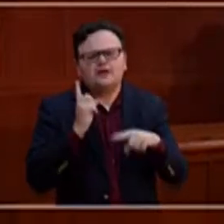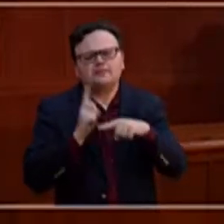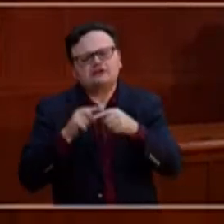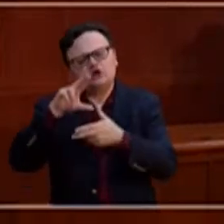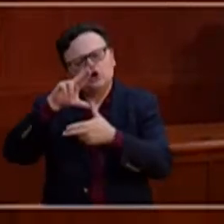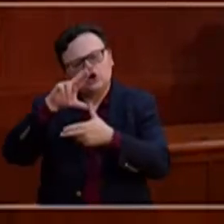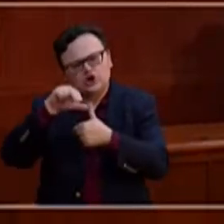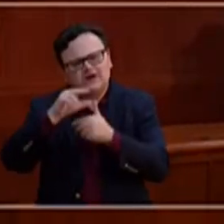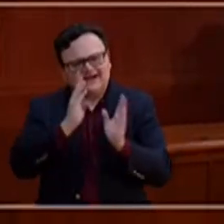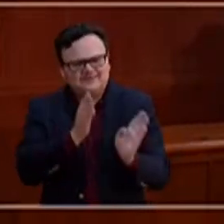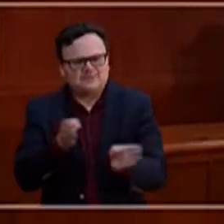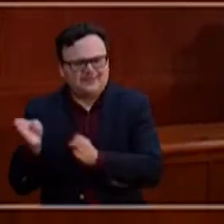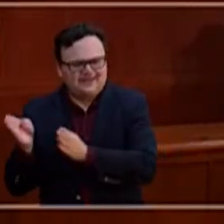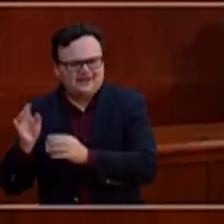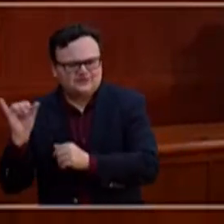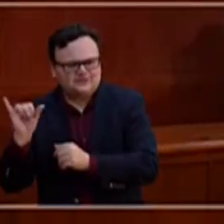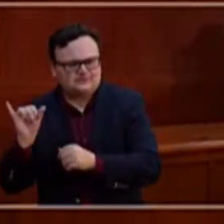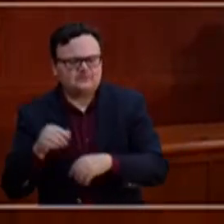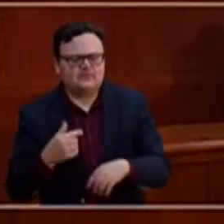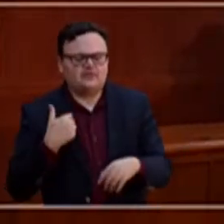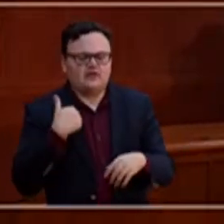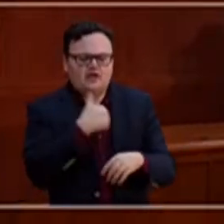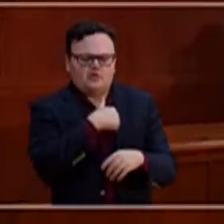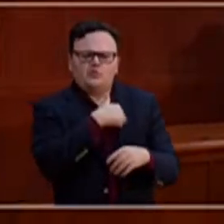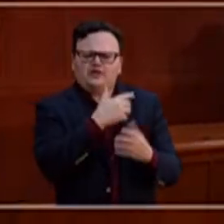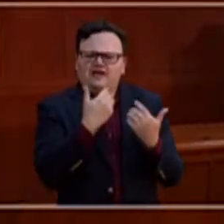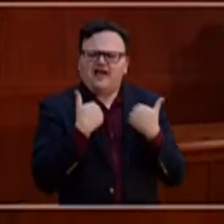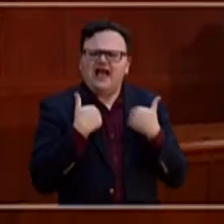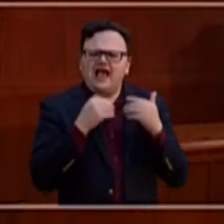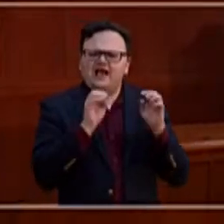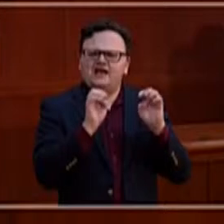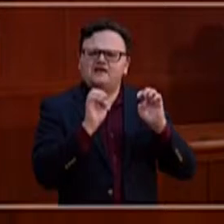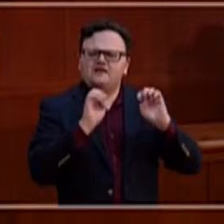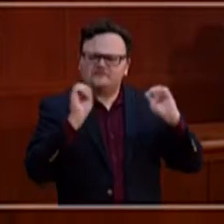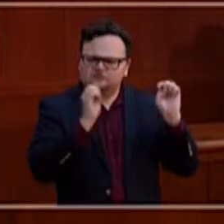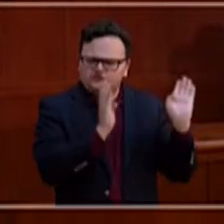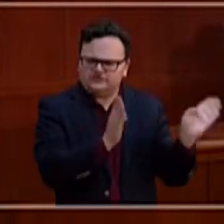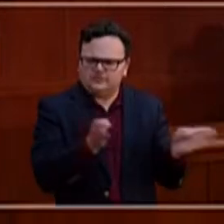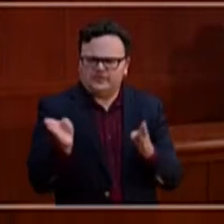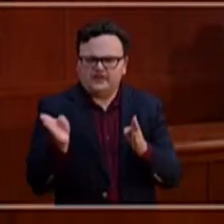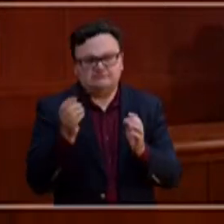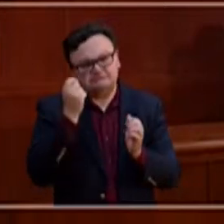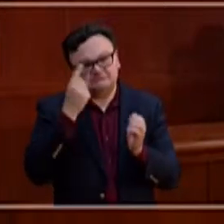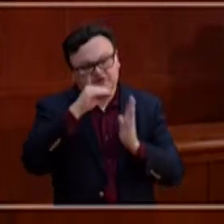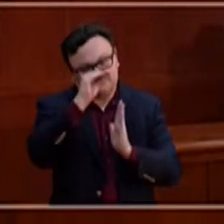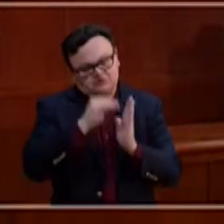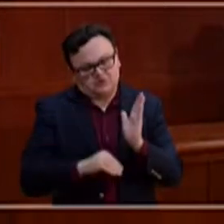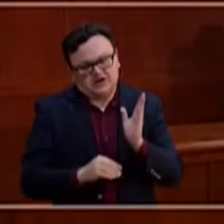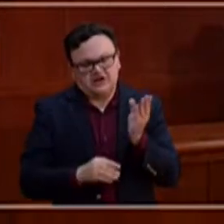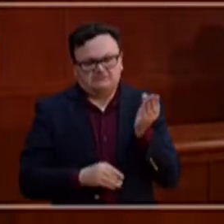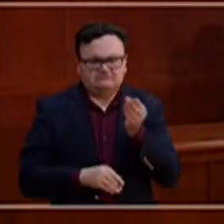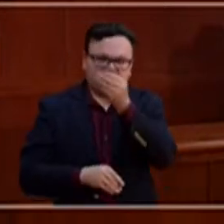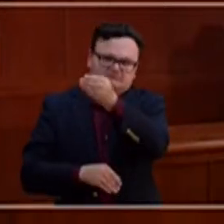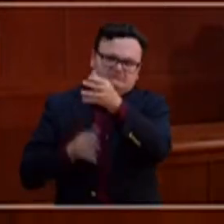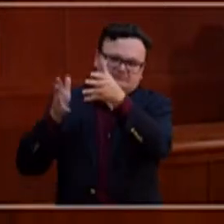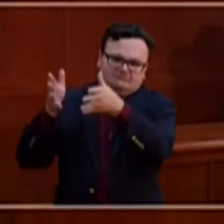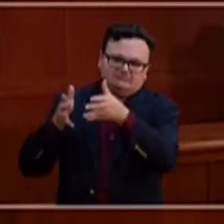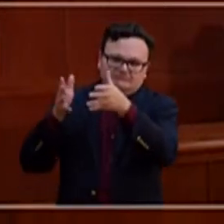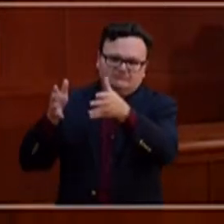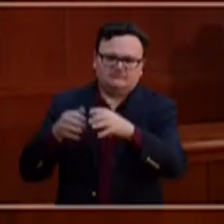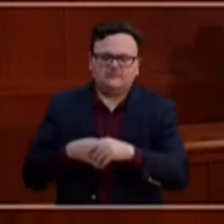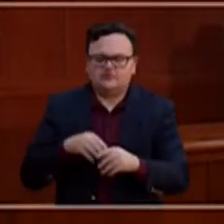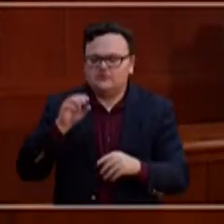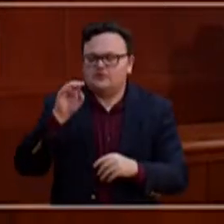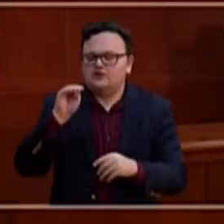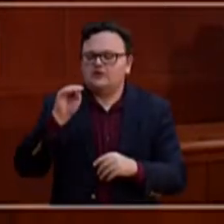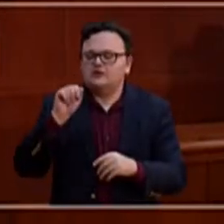but pandemic planning is part of our emergency response planning, and those plans sit on our shelves. And March and April, when we all started to really